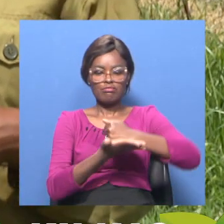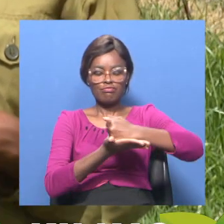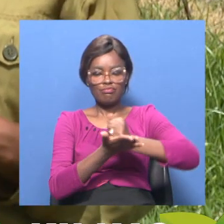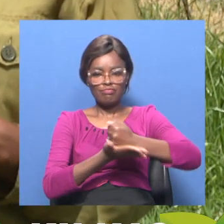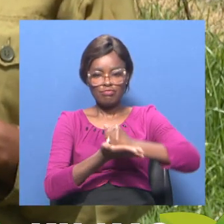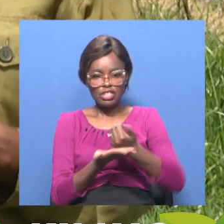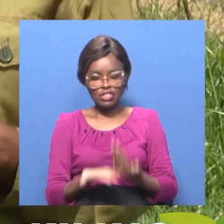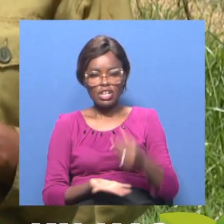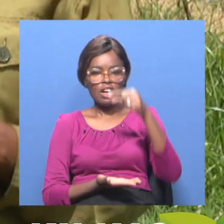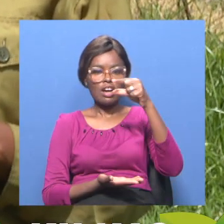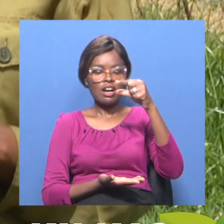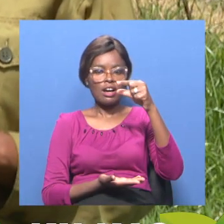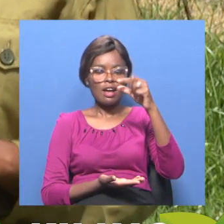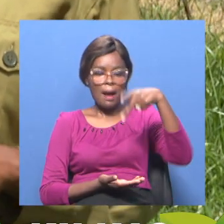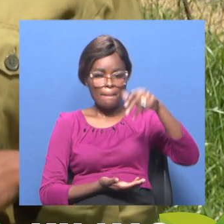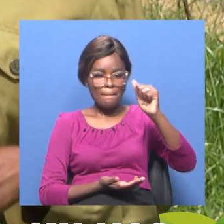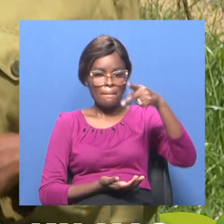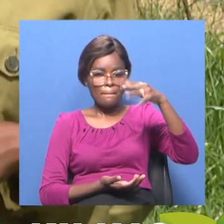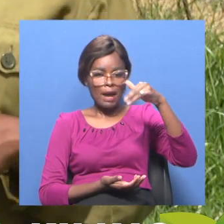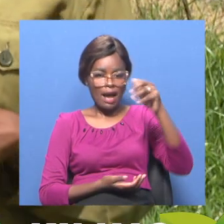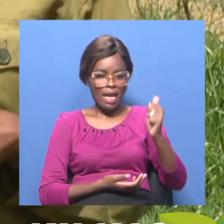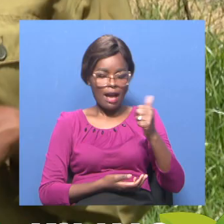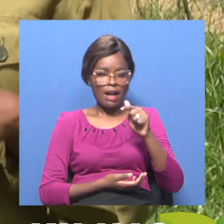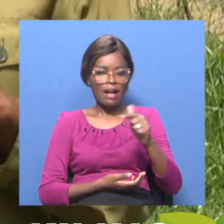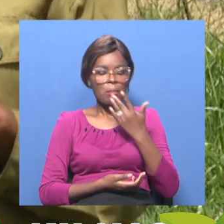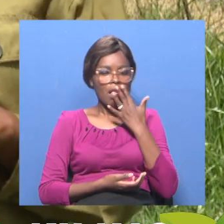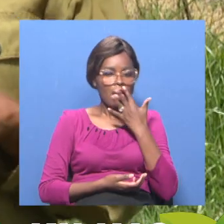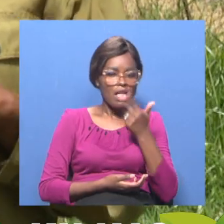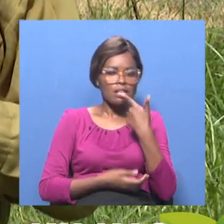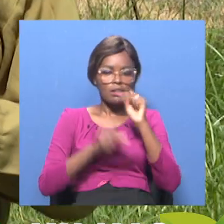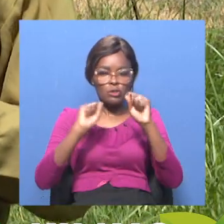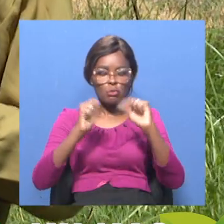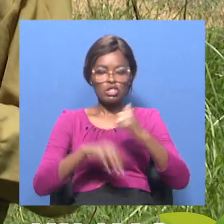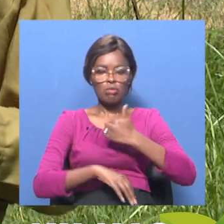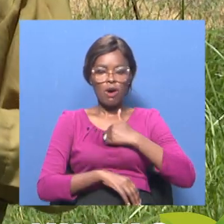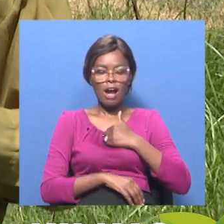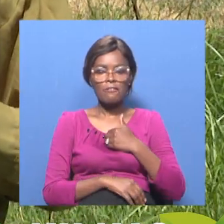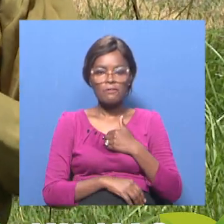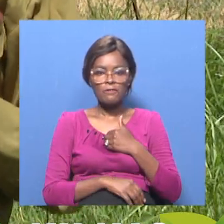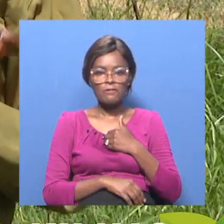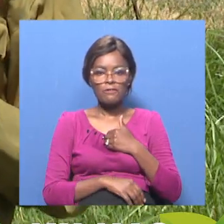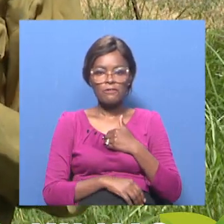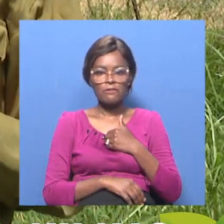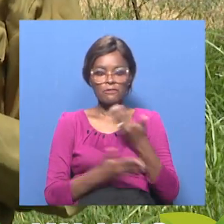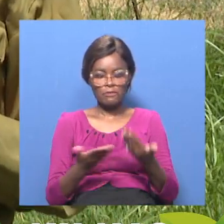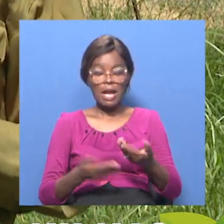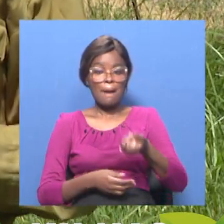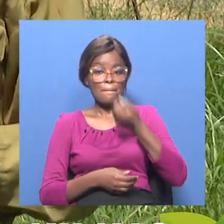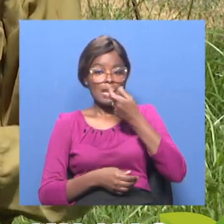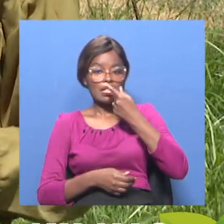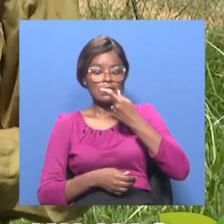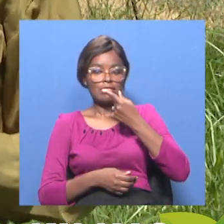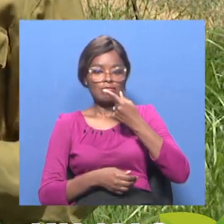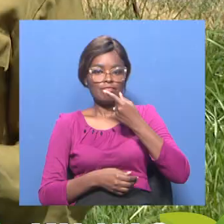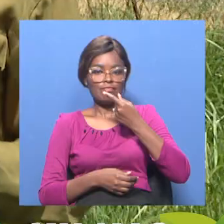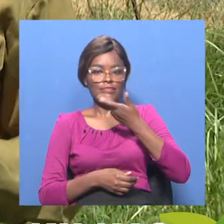or the chilies or the papayas. That way we are able to curate our own, say, antibiotic that